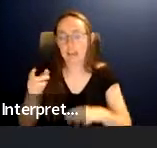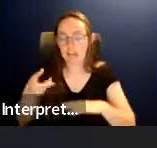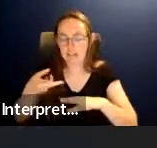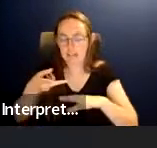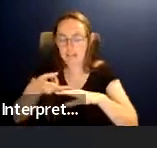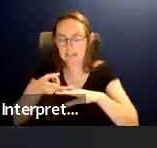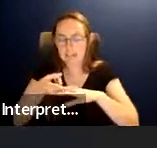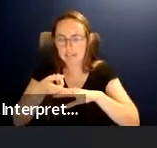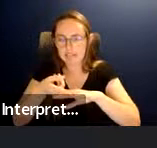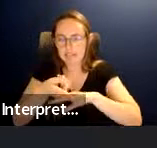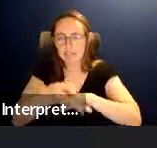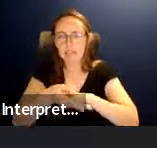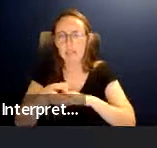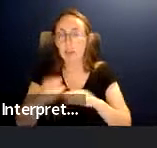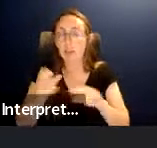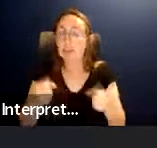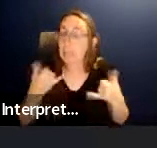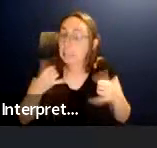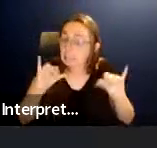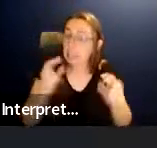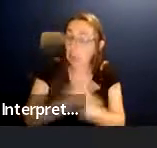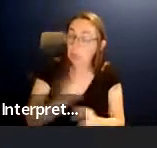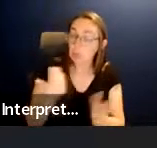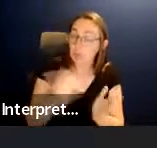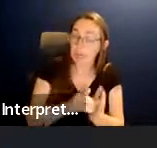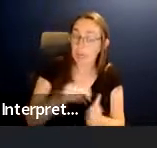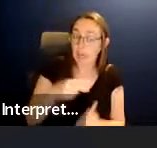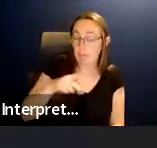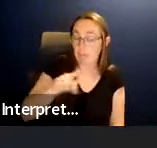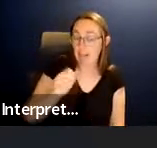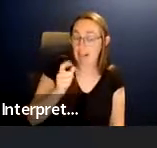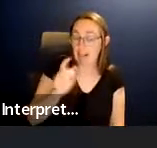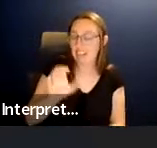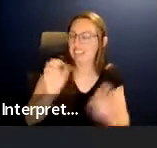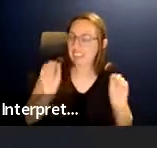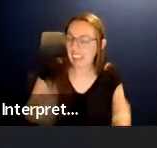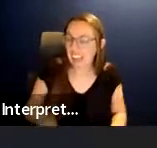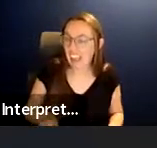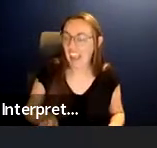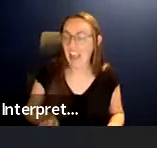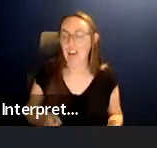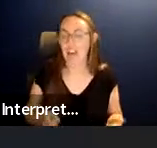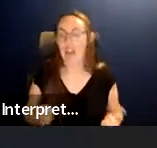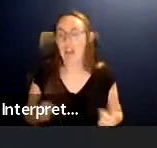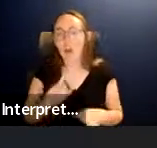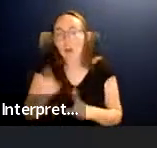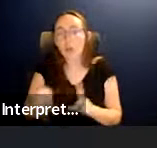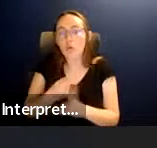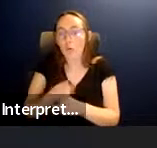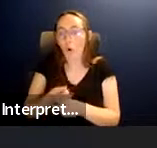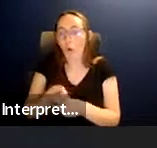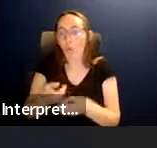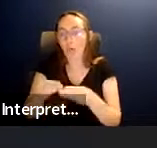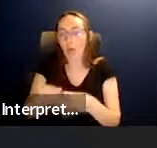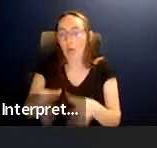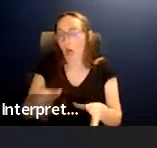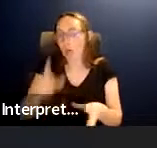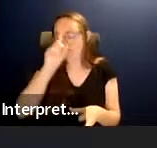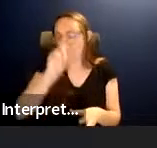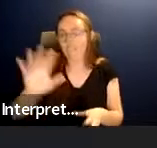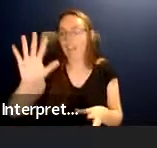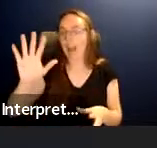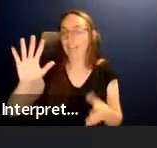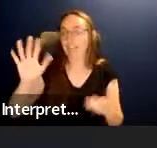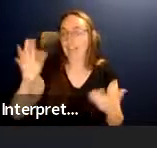can reuse the corrugated plastic in many ways. And you're only out maybe a nickel's worth of material